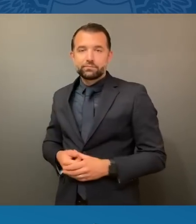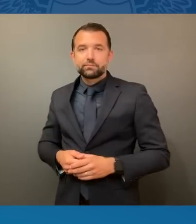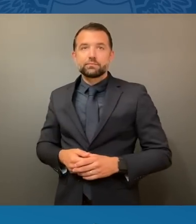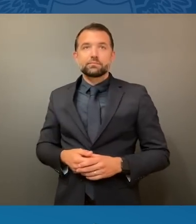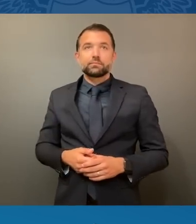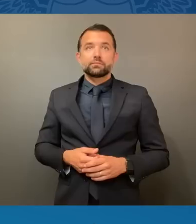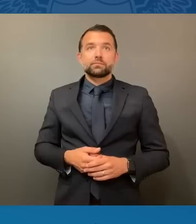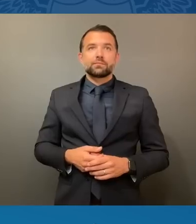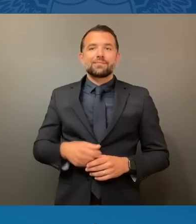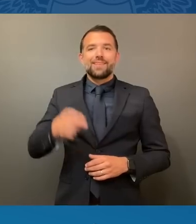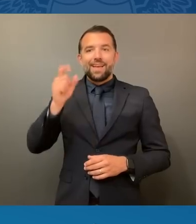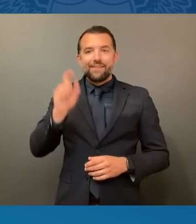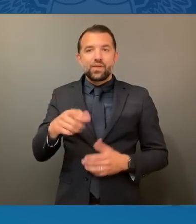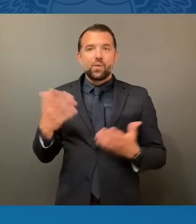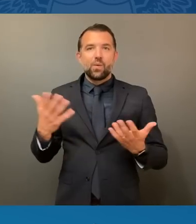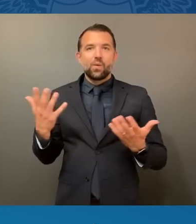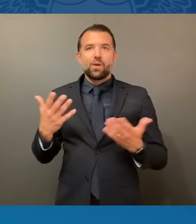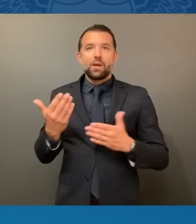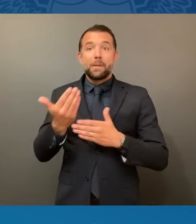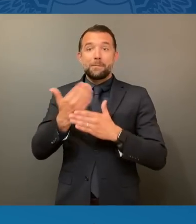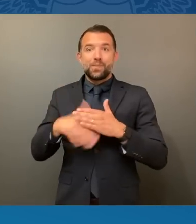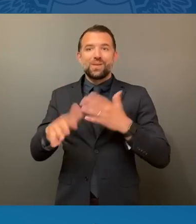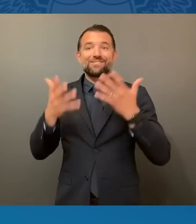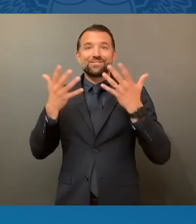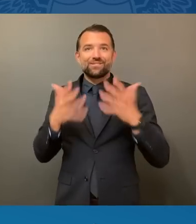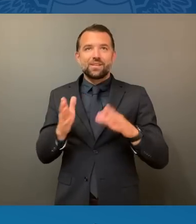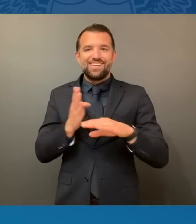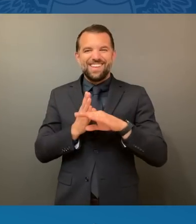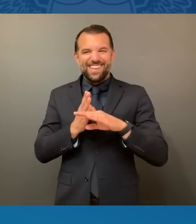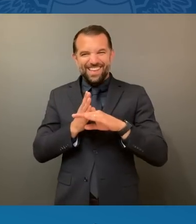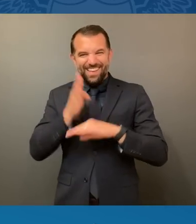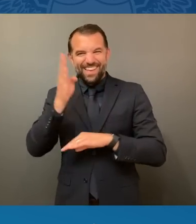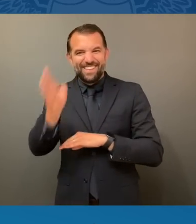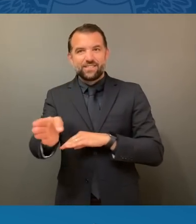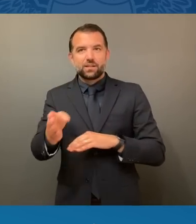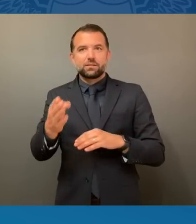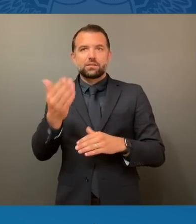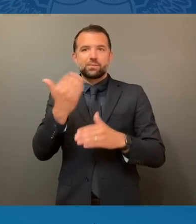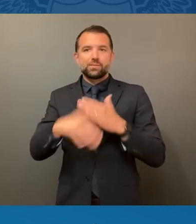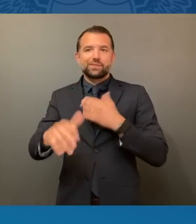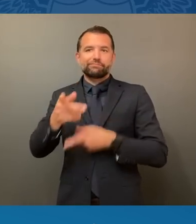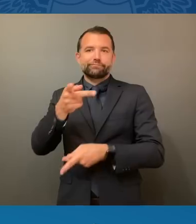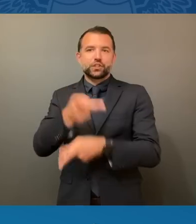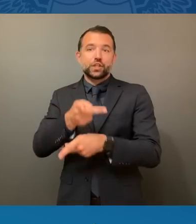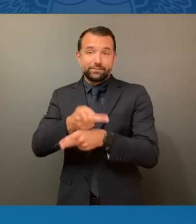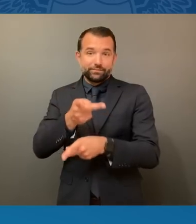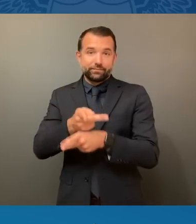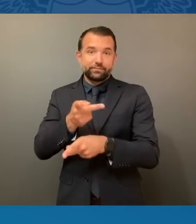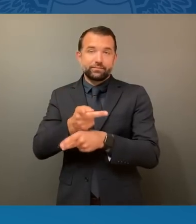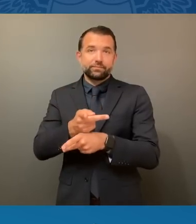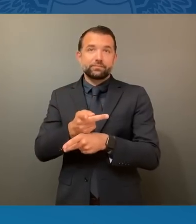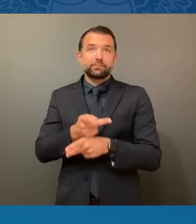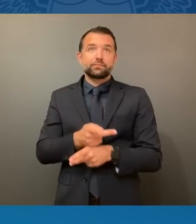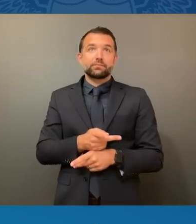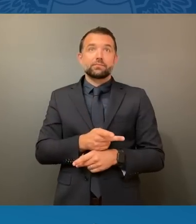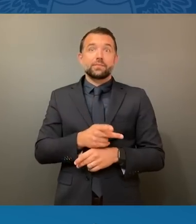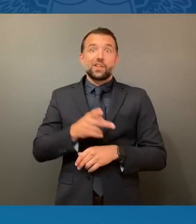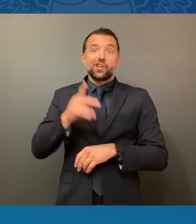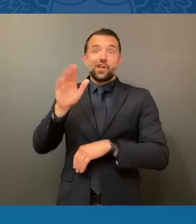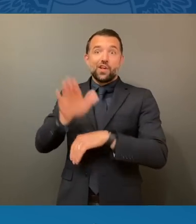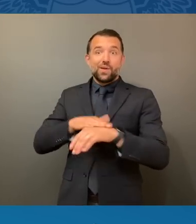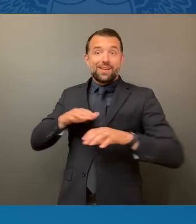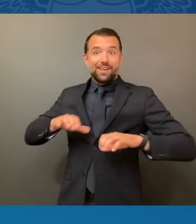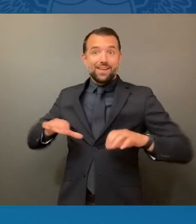postpartum care for women. And so I did a call to action in December of 21, and at the time, only 3 states